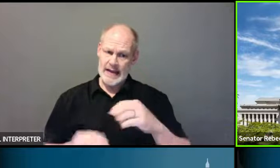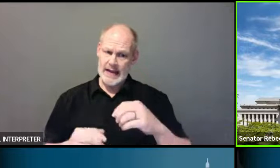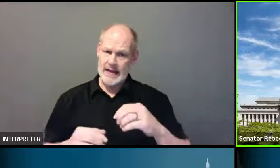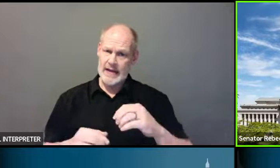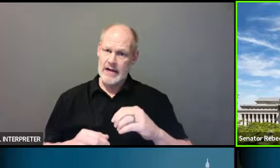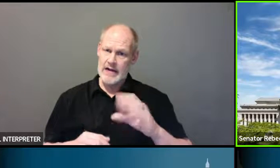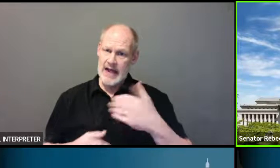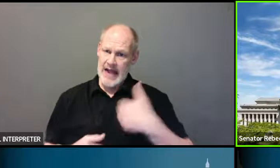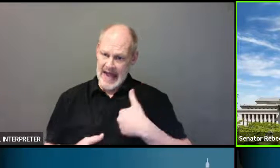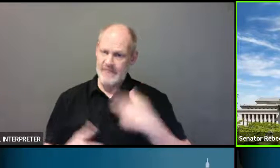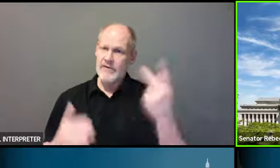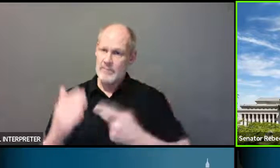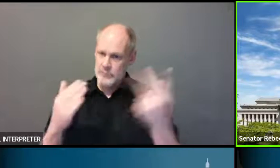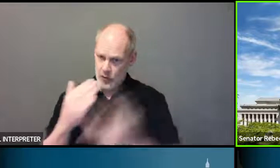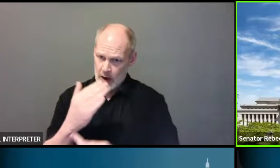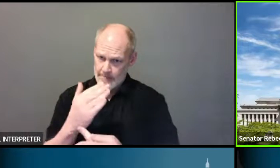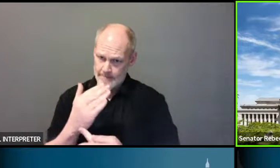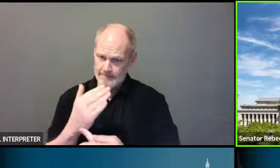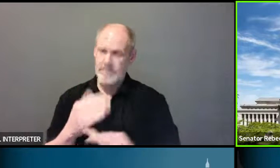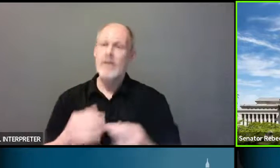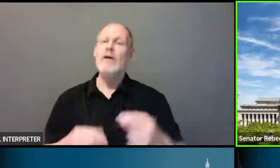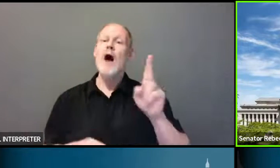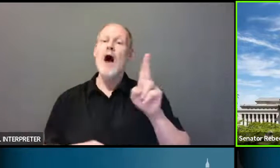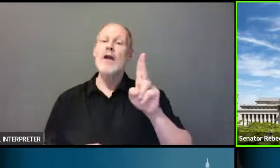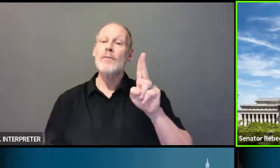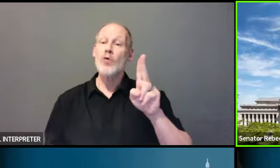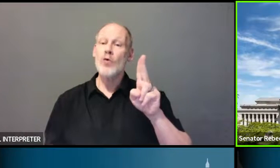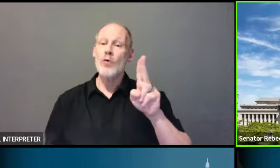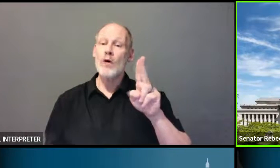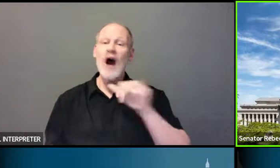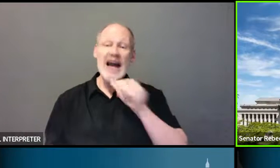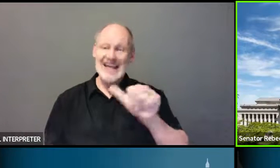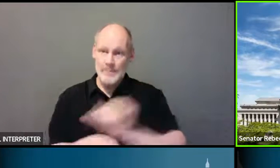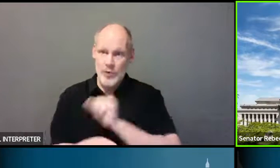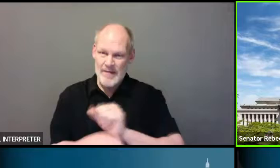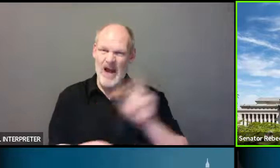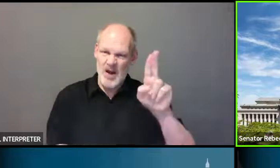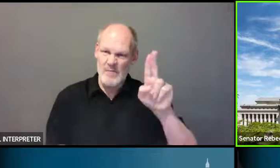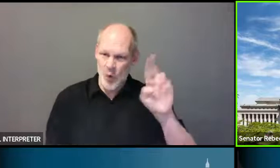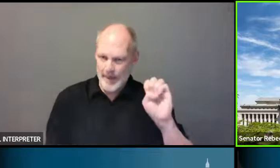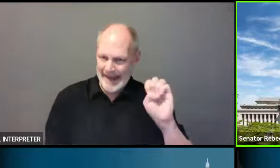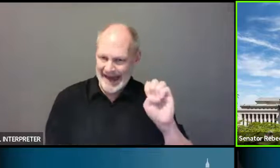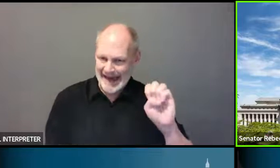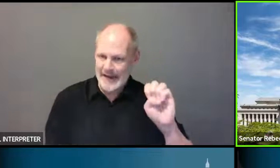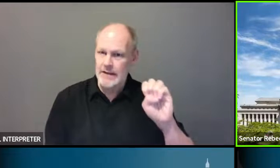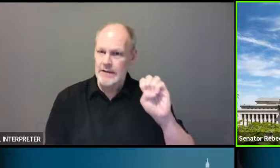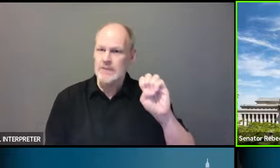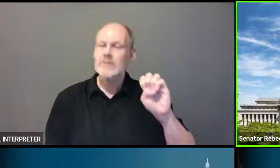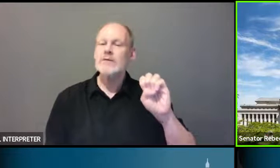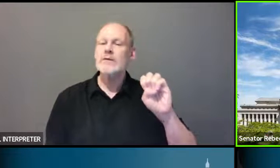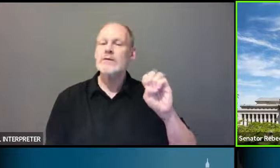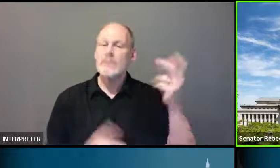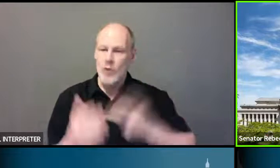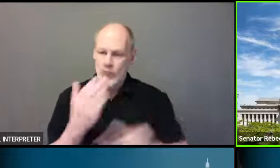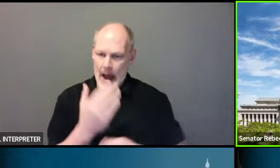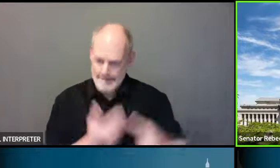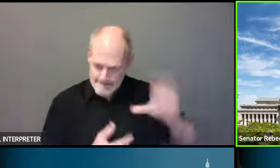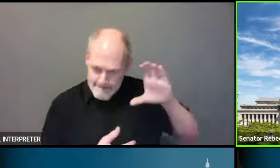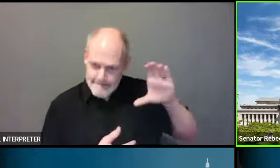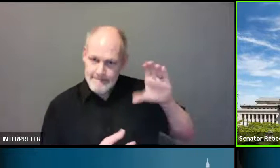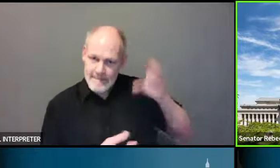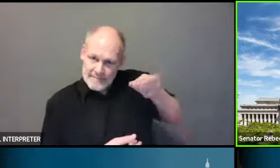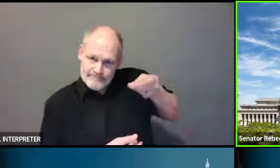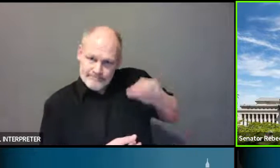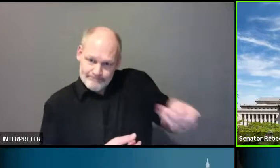insurance program for individuals that are falling through the cracks of our main